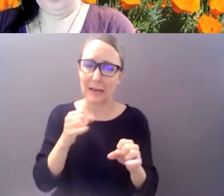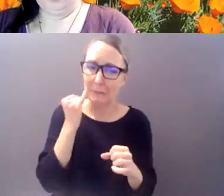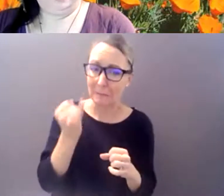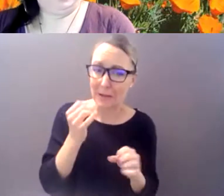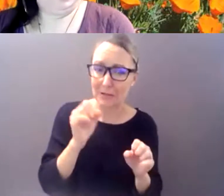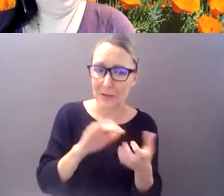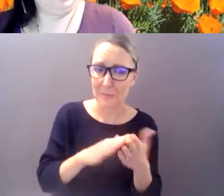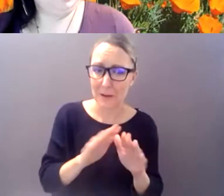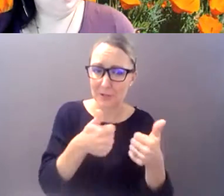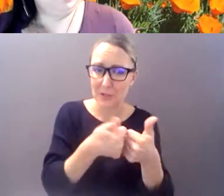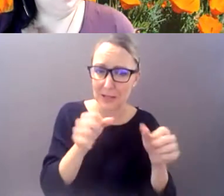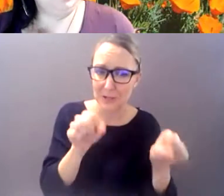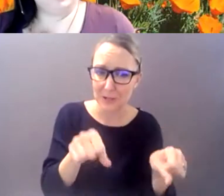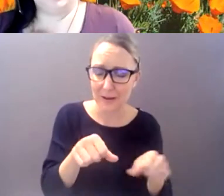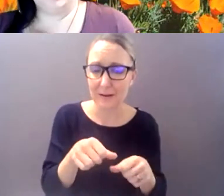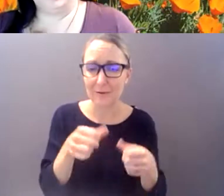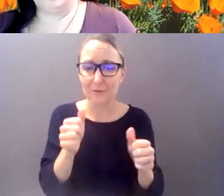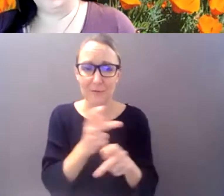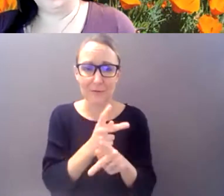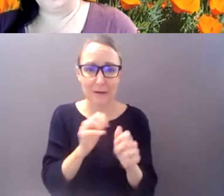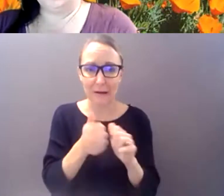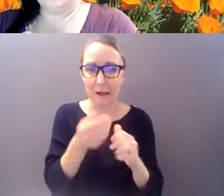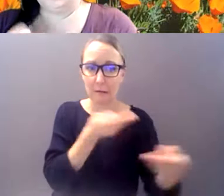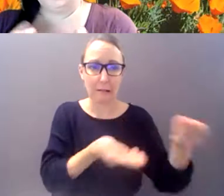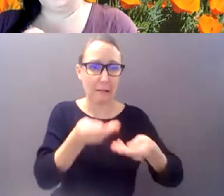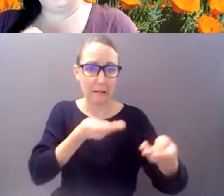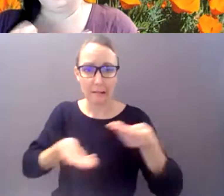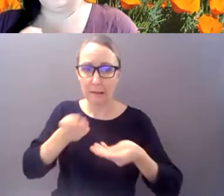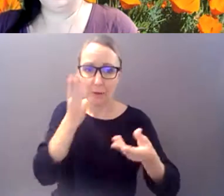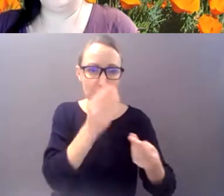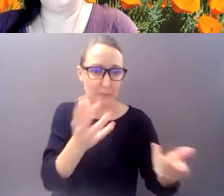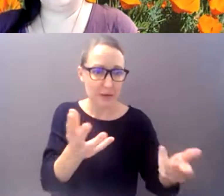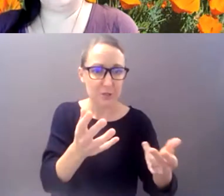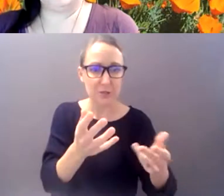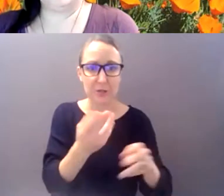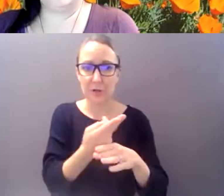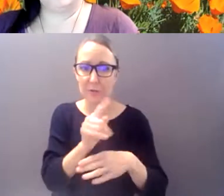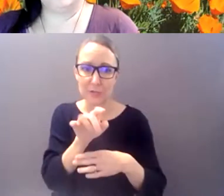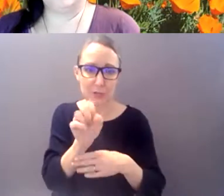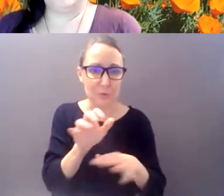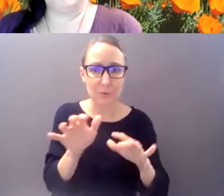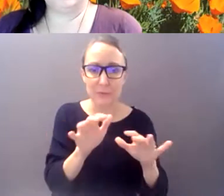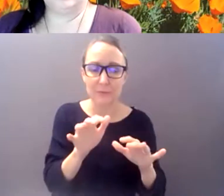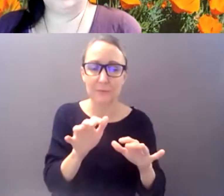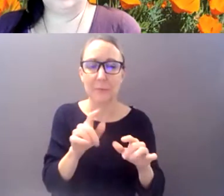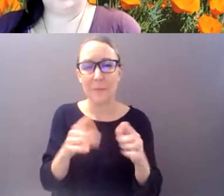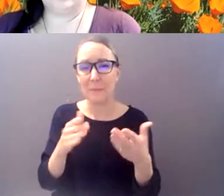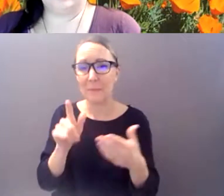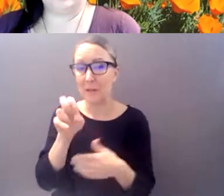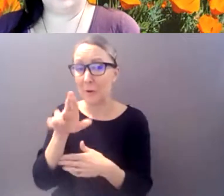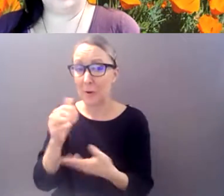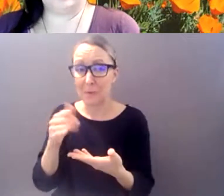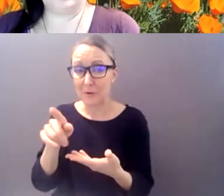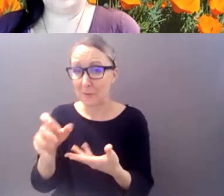extremely challenging determining how to share information and through what tools. But I'm sure, Laura maybe has something to add to that.